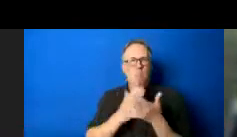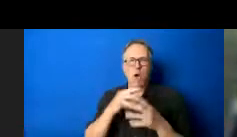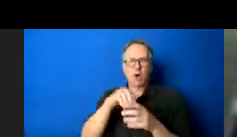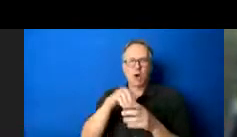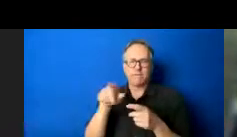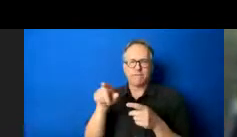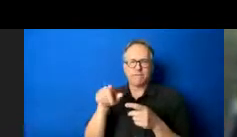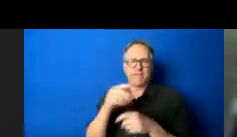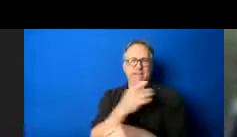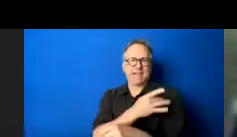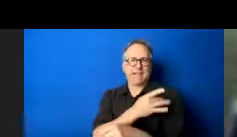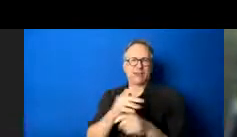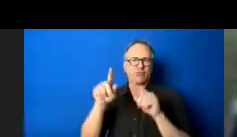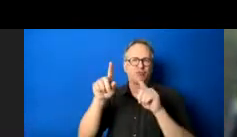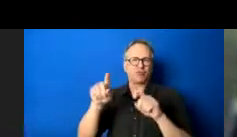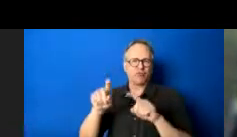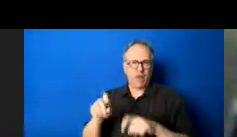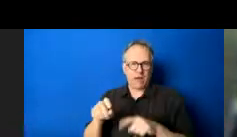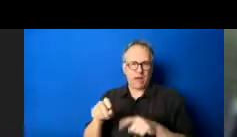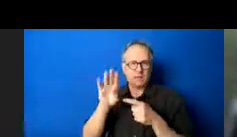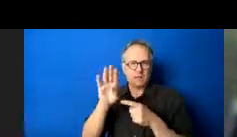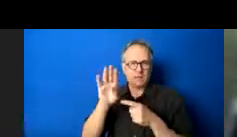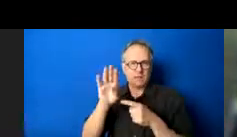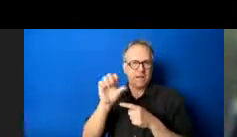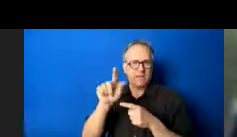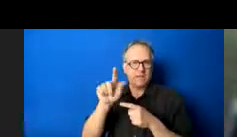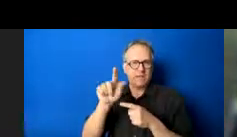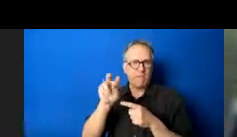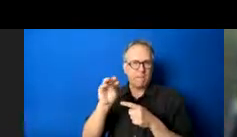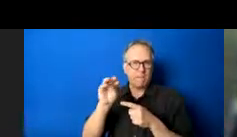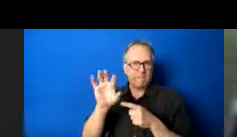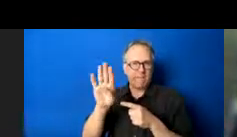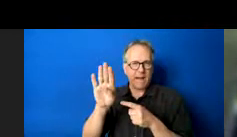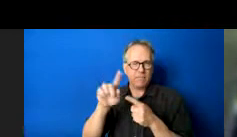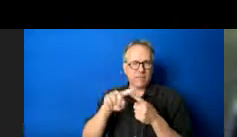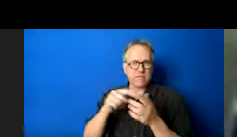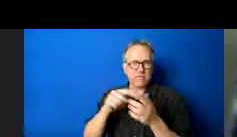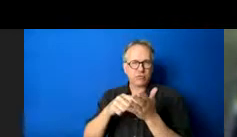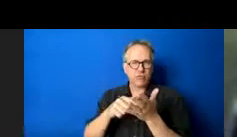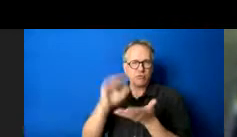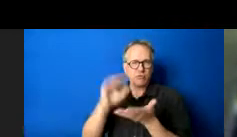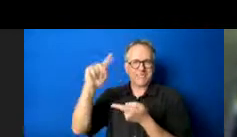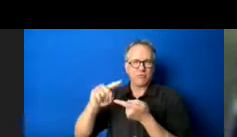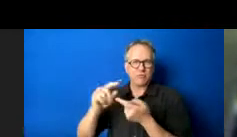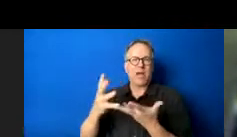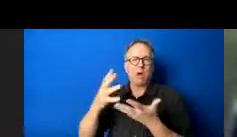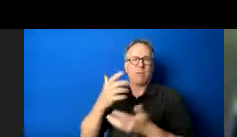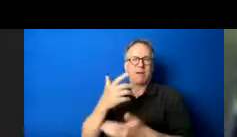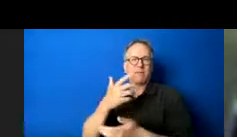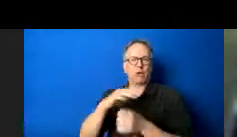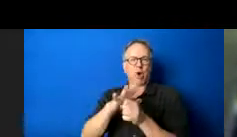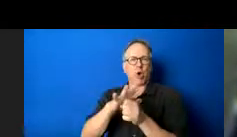been shown to improve symptoms and reduce the viral load, or so the amount of COVID-19 in your